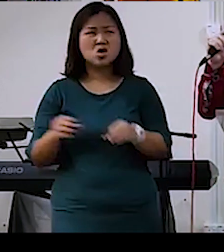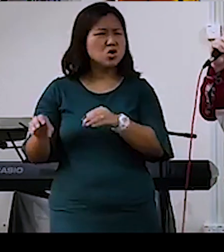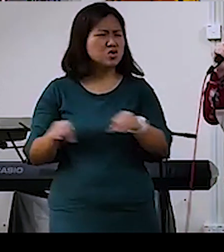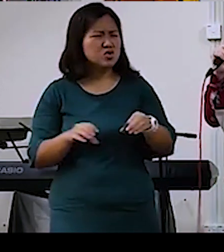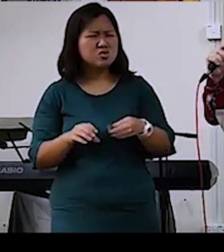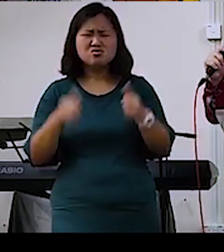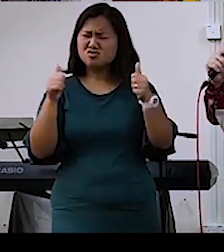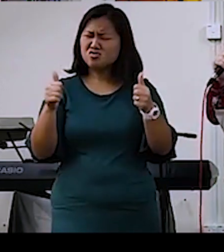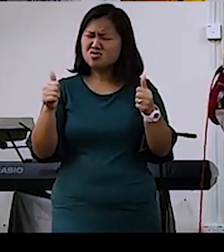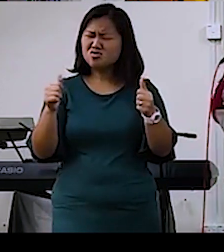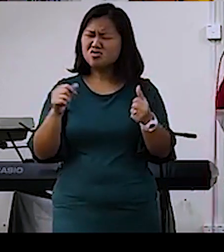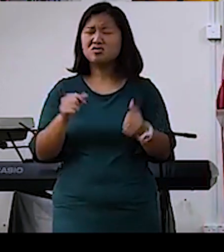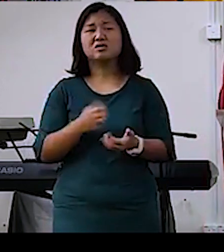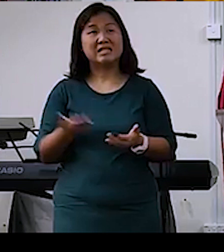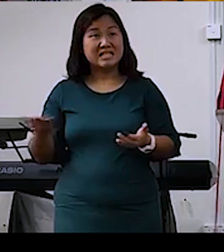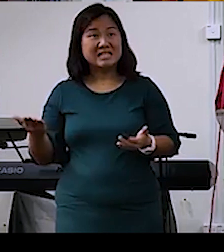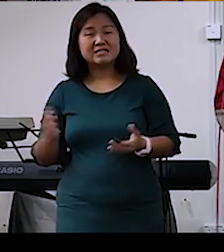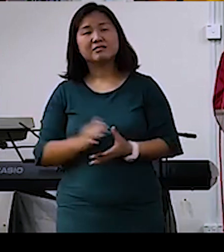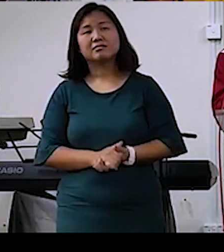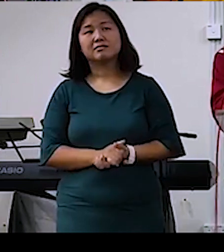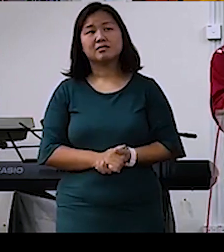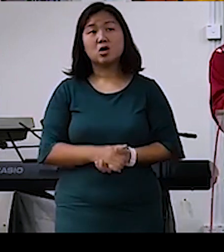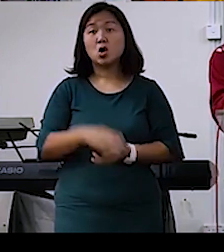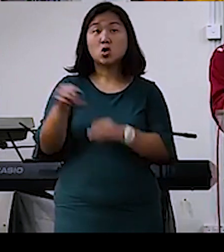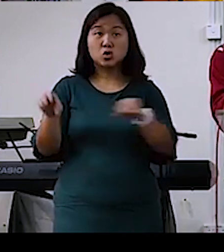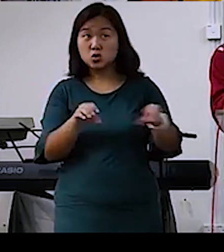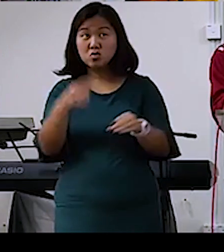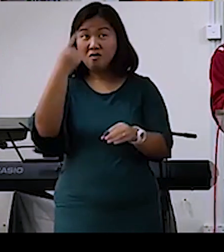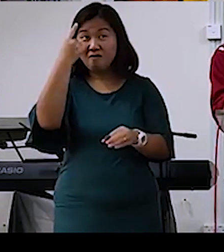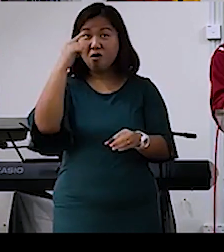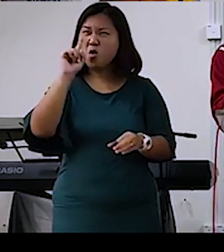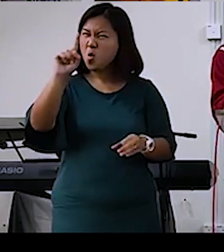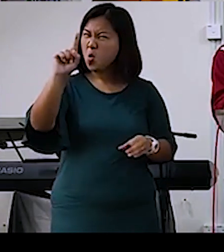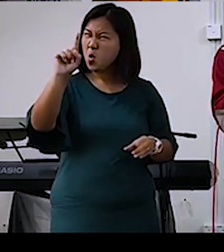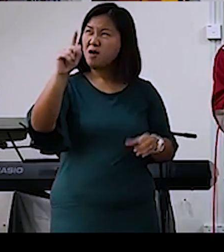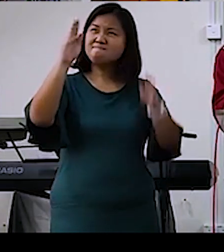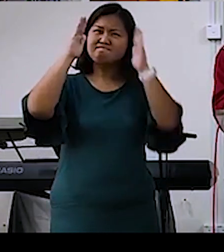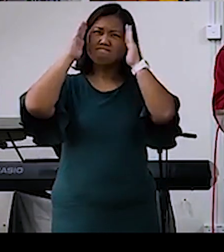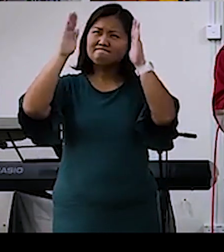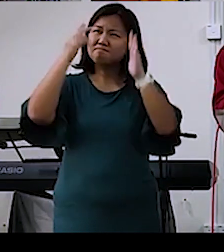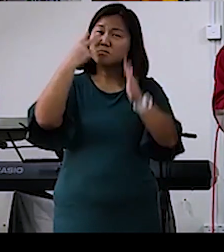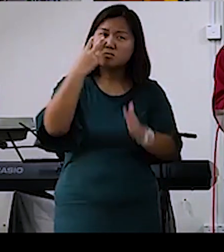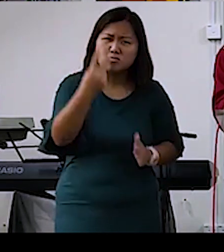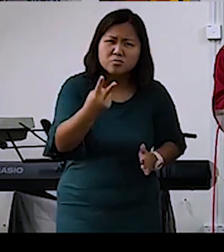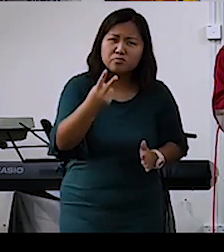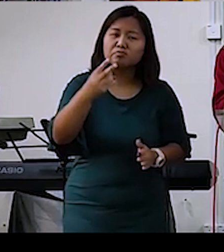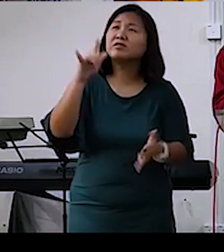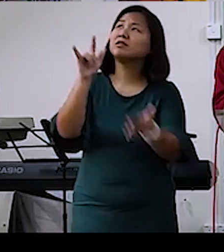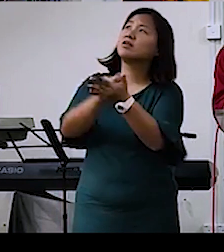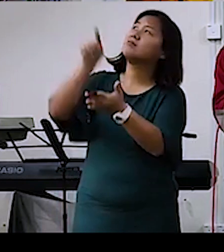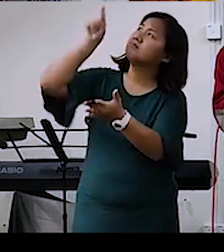amazing things, write books, but do it for one audience, and that is the sight